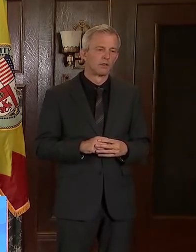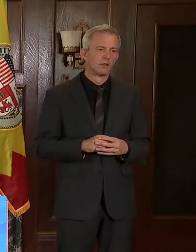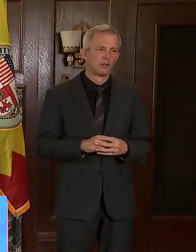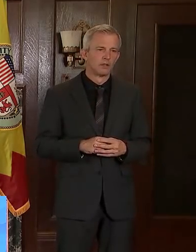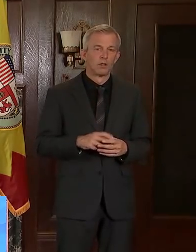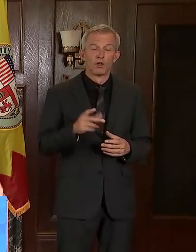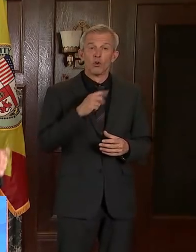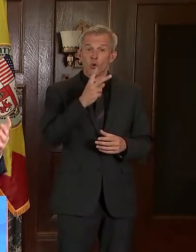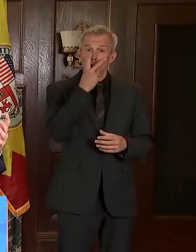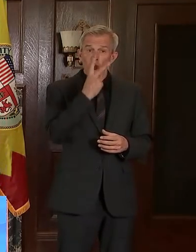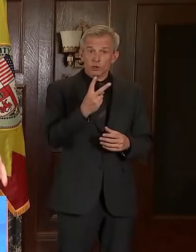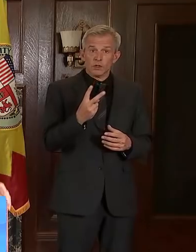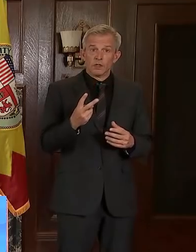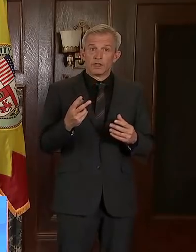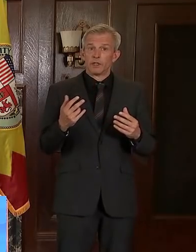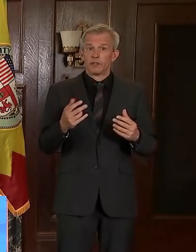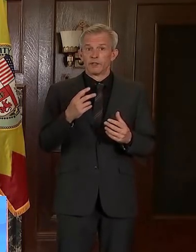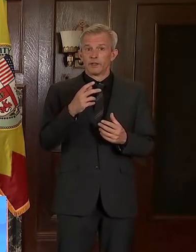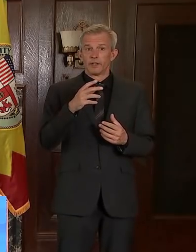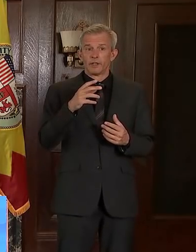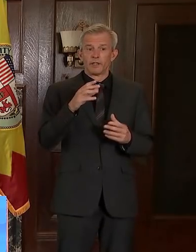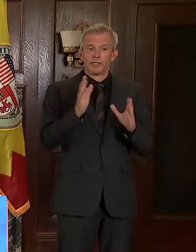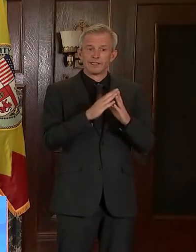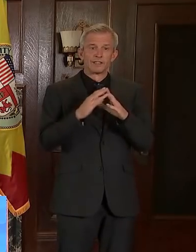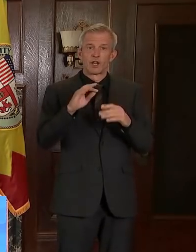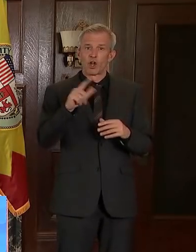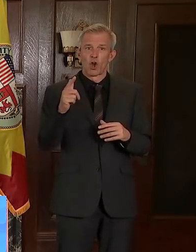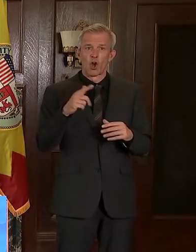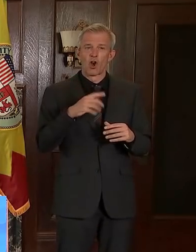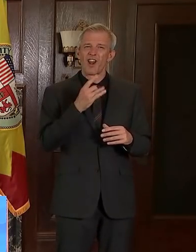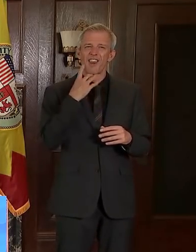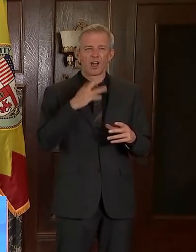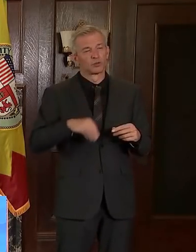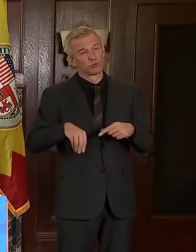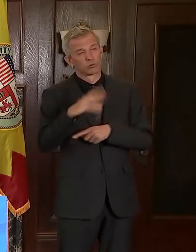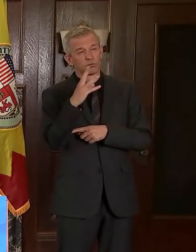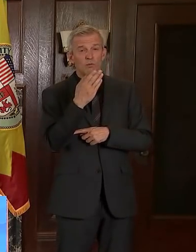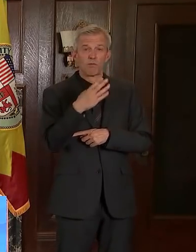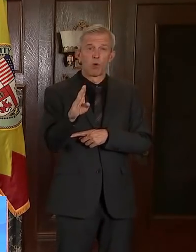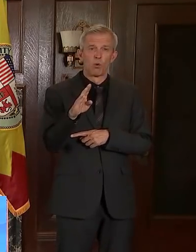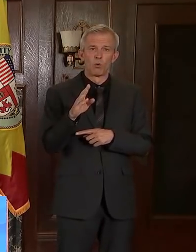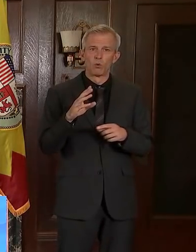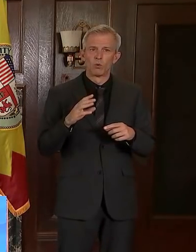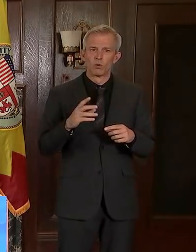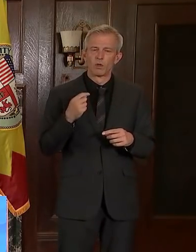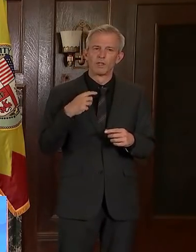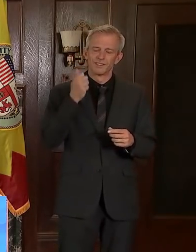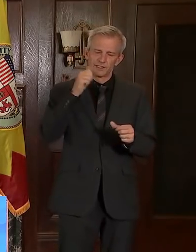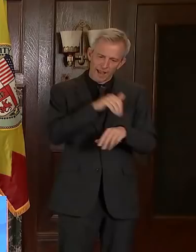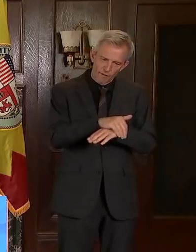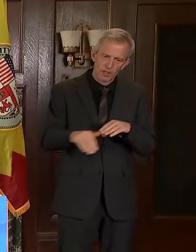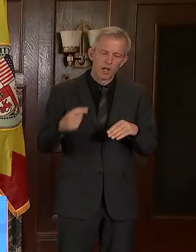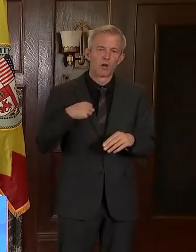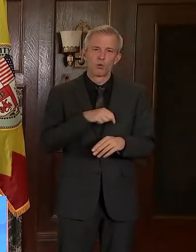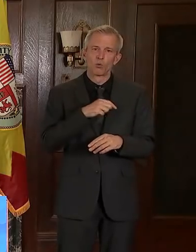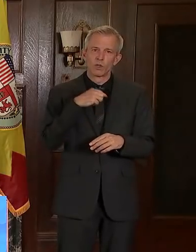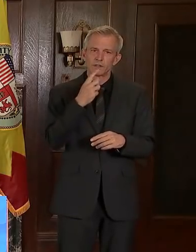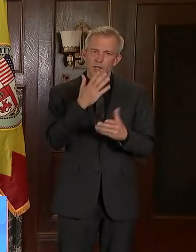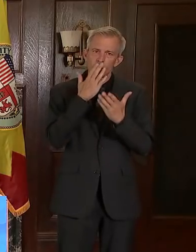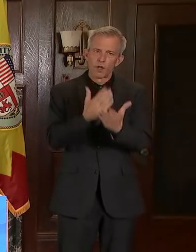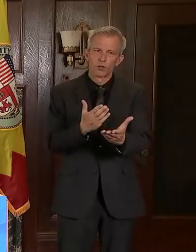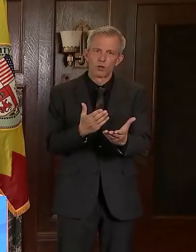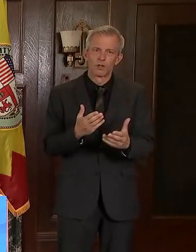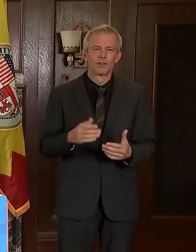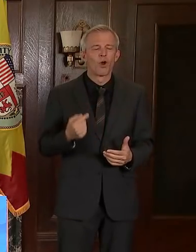through our media, City Hall lit up blue in some of our main buildings. It's every night that we say thank you. And we know that you, nurses, don't ask